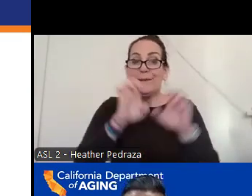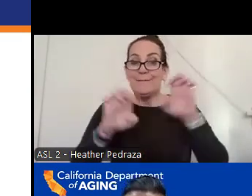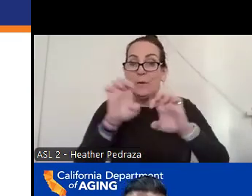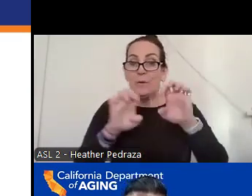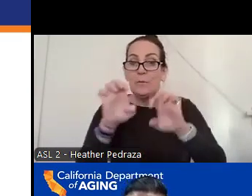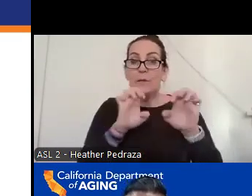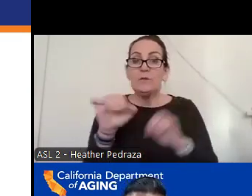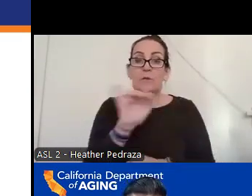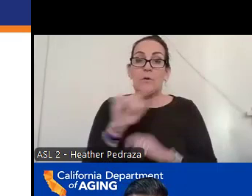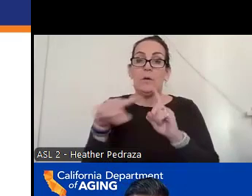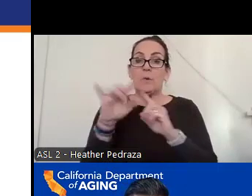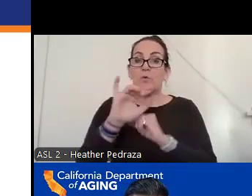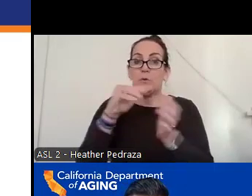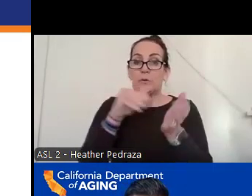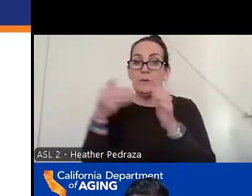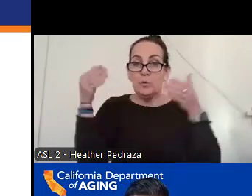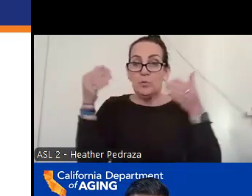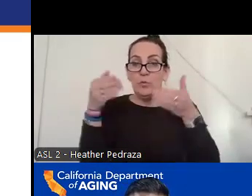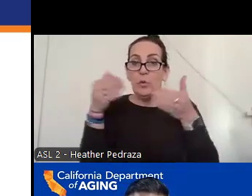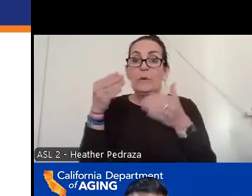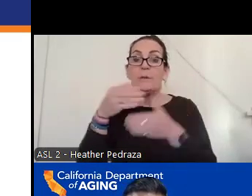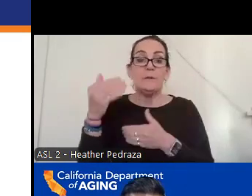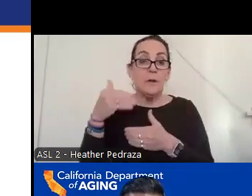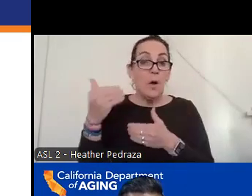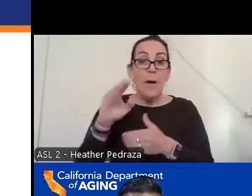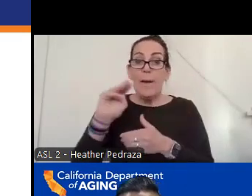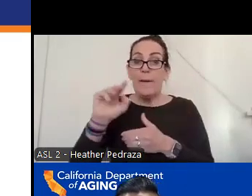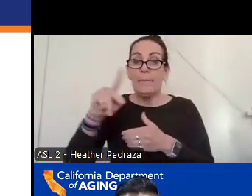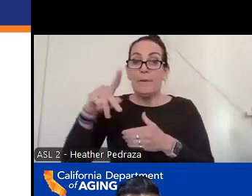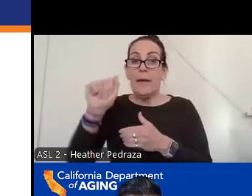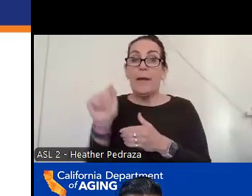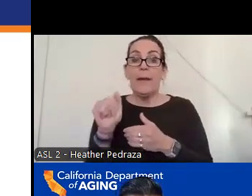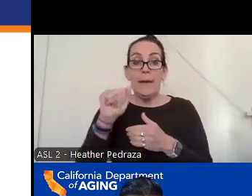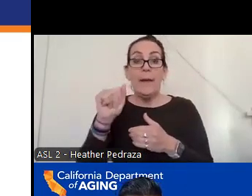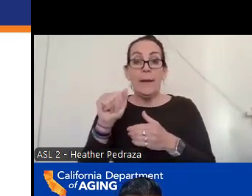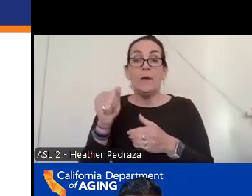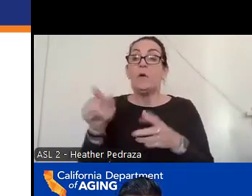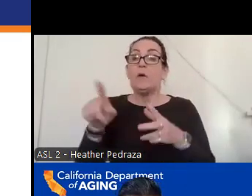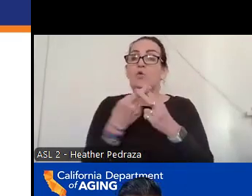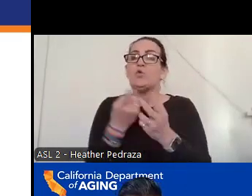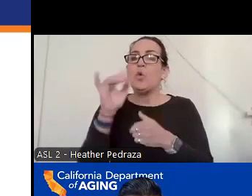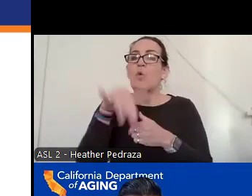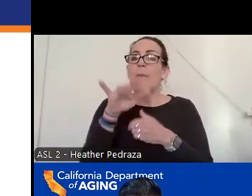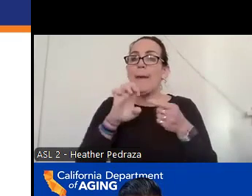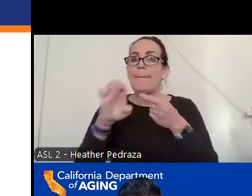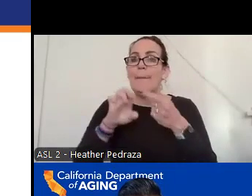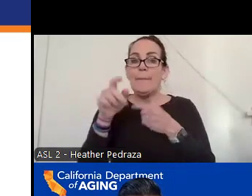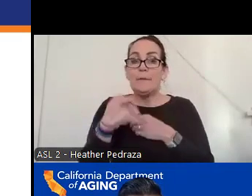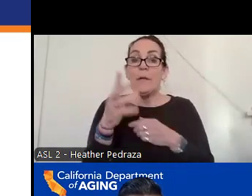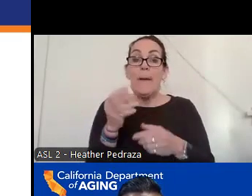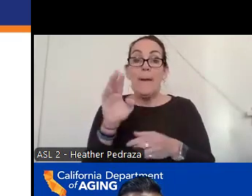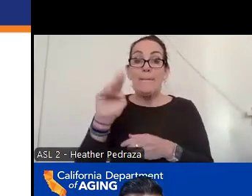mentioned, understanding what's working well and where there's opportunities to improve. And Miranda will provide more detail on this in just a